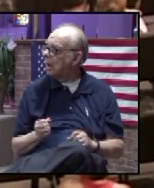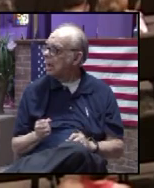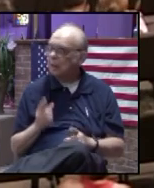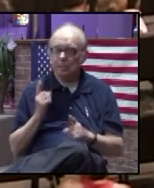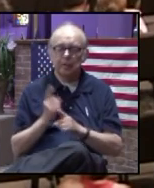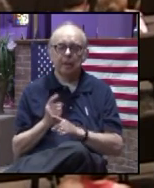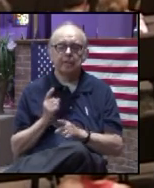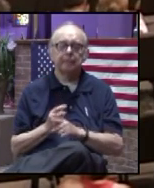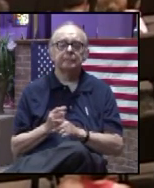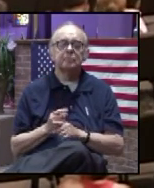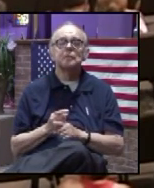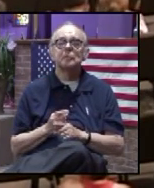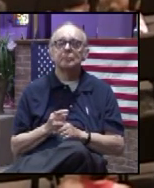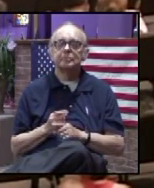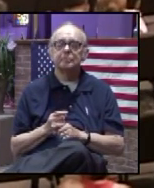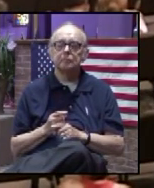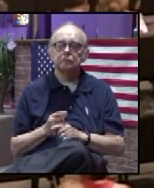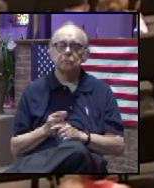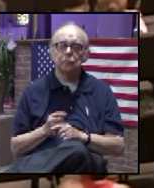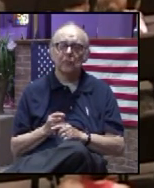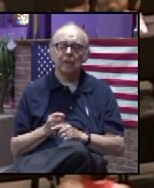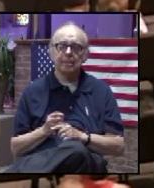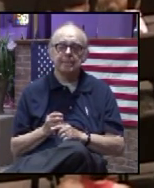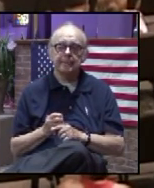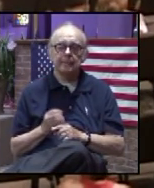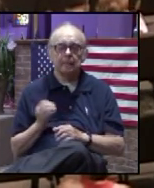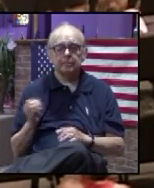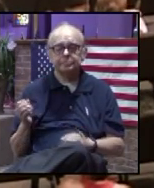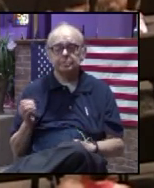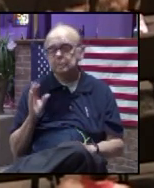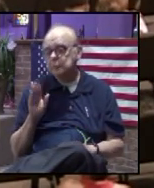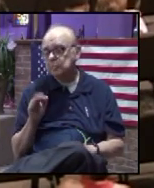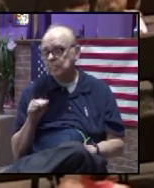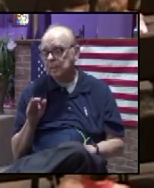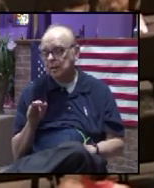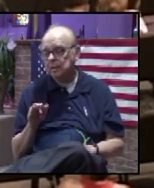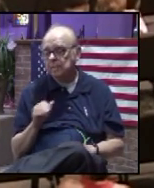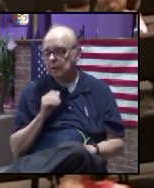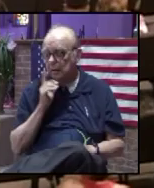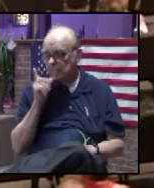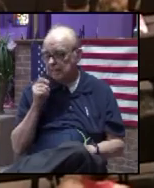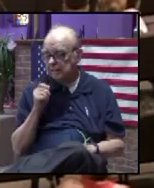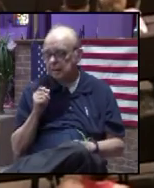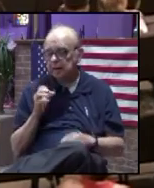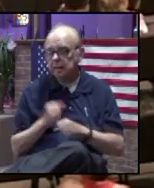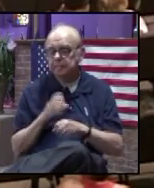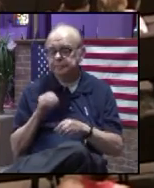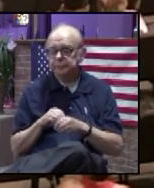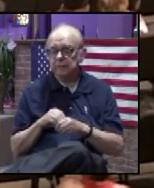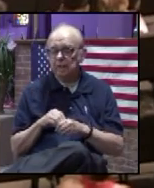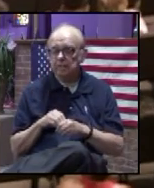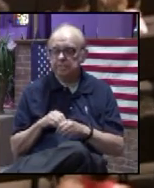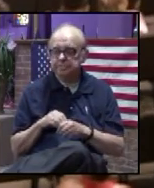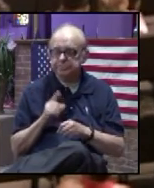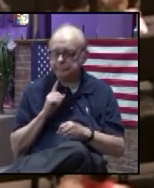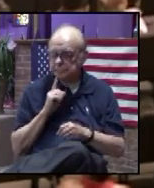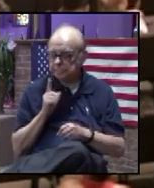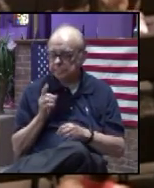Right? Yeah, okay, we got you. So hey, I don't need to get involved to really